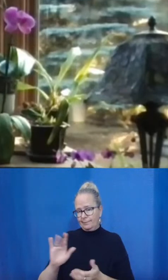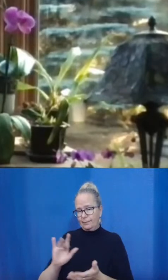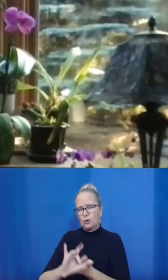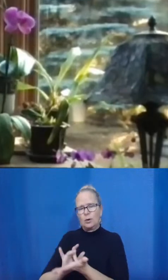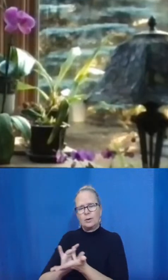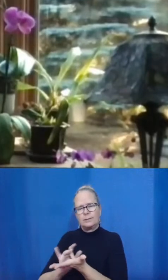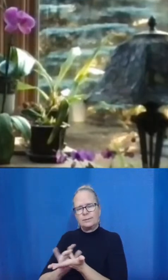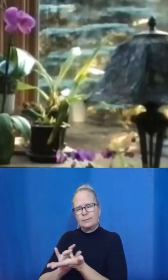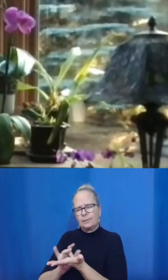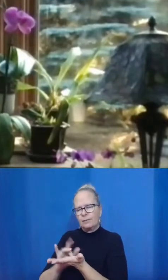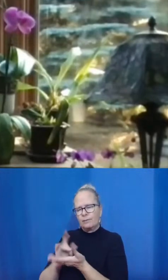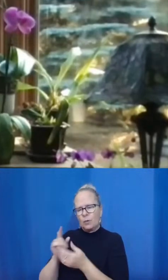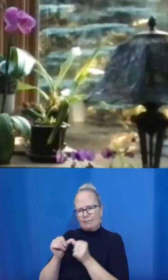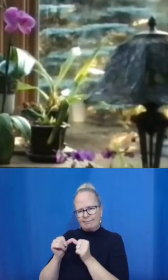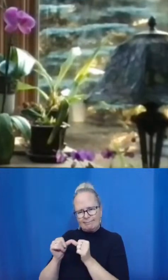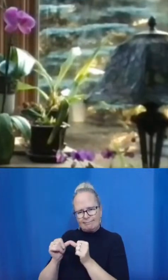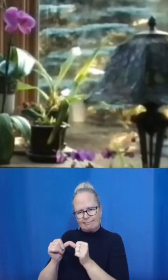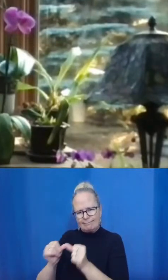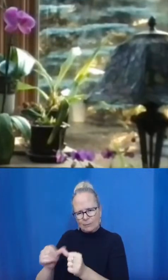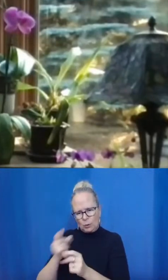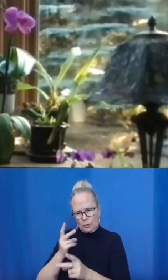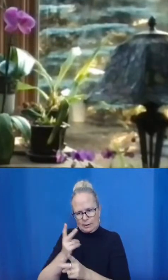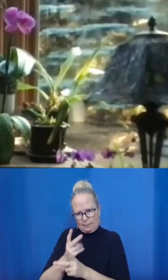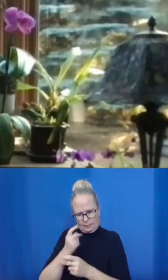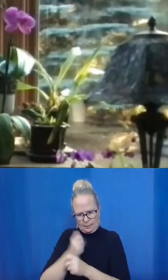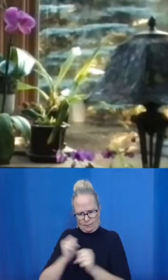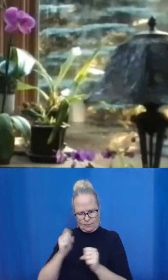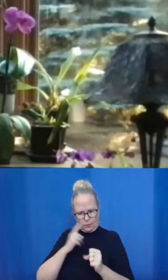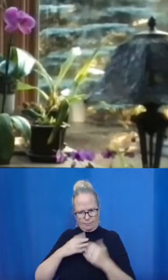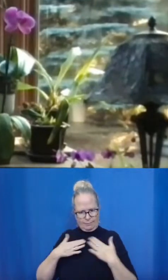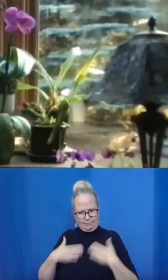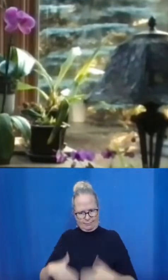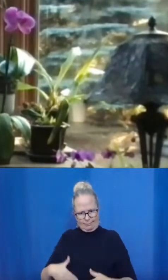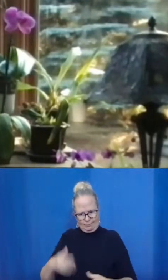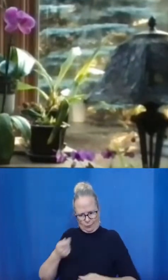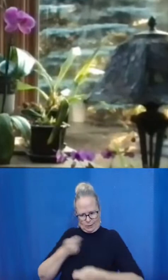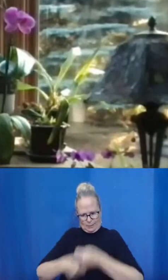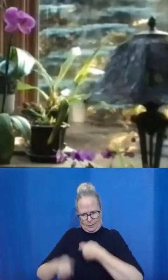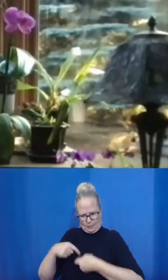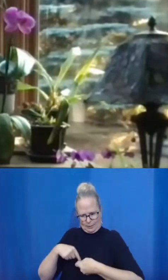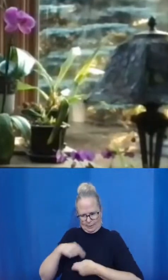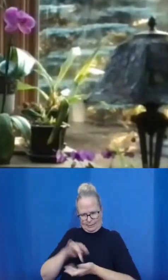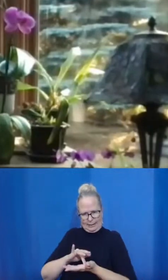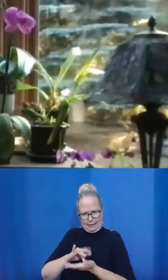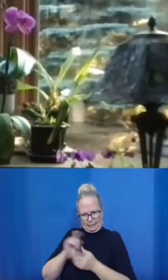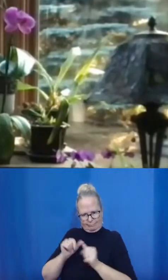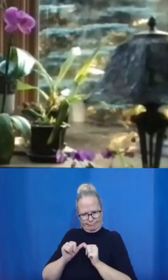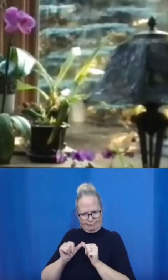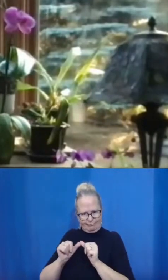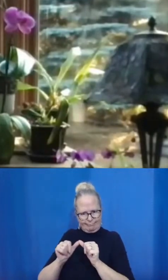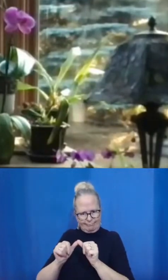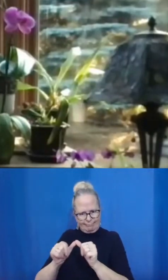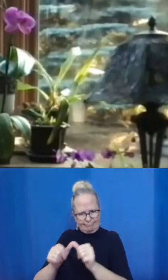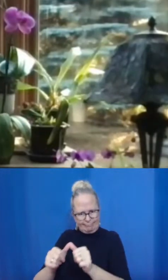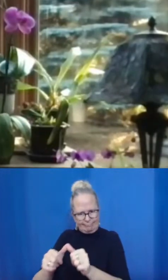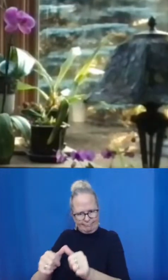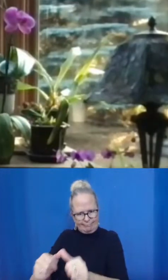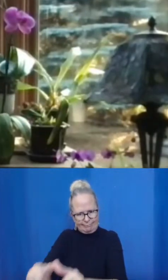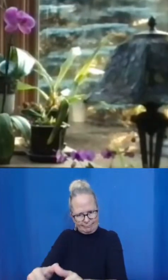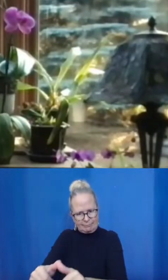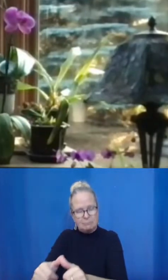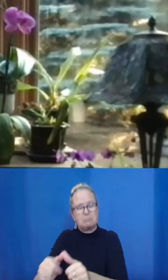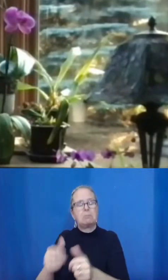group that can receive the vaccines, they don't respond as well for the same reasons. And so they get inadequate